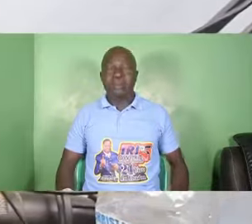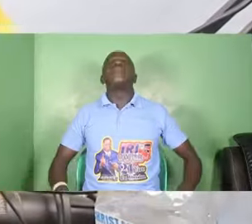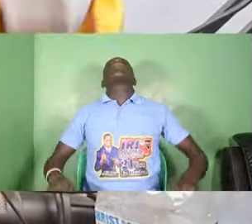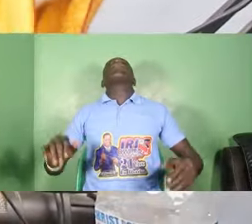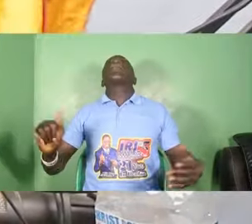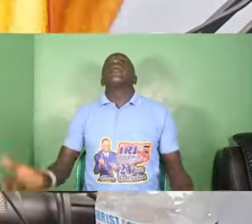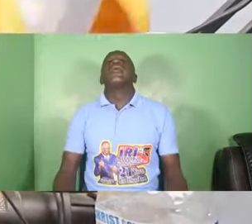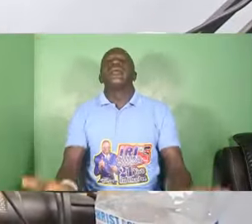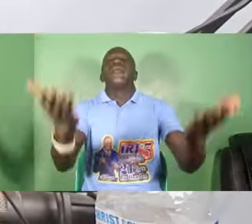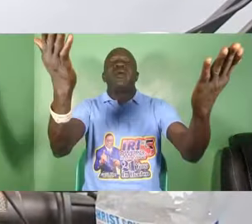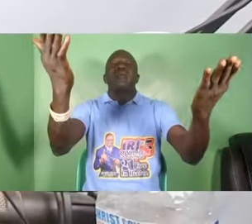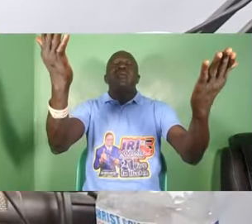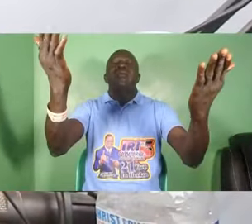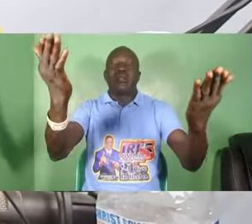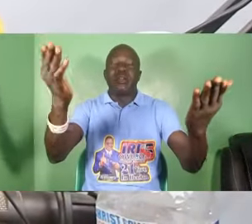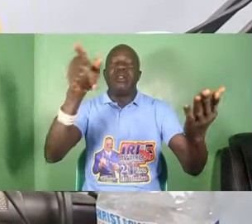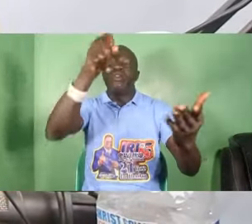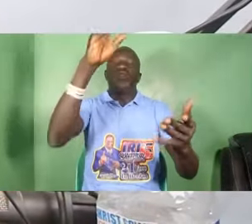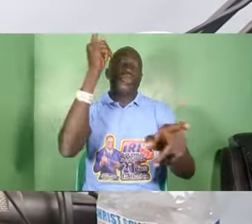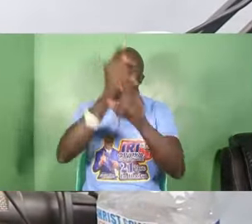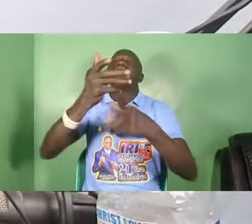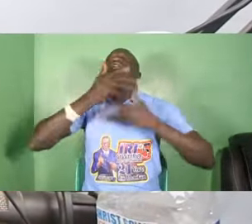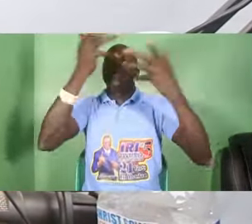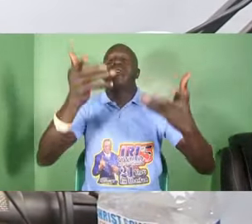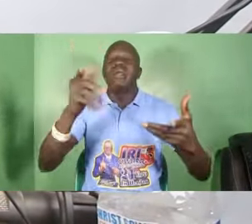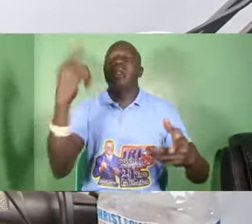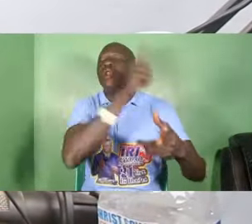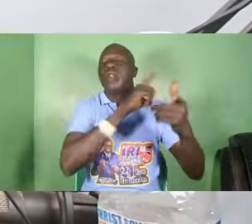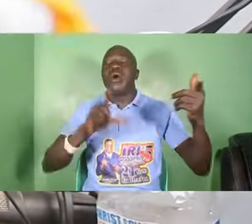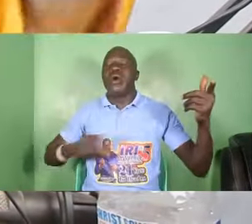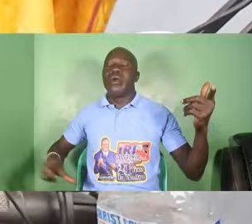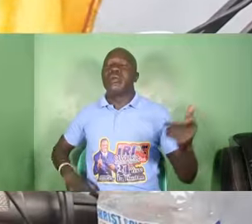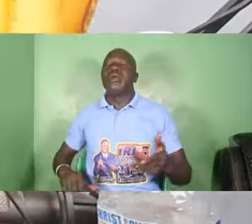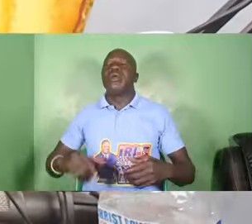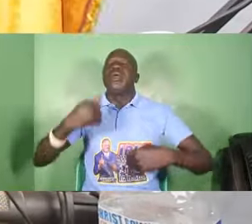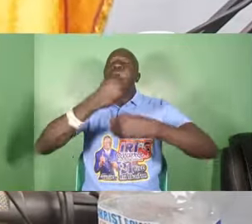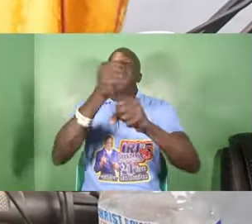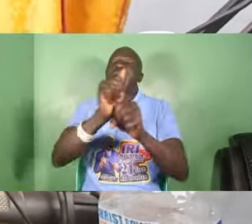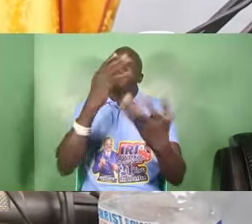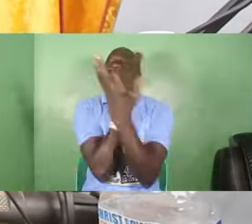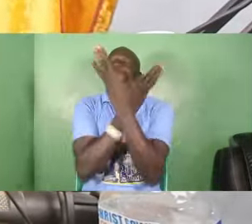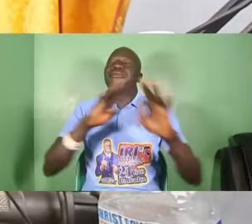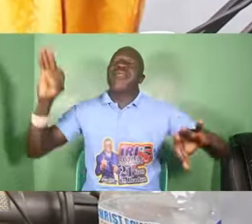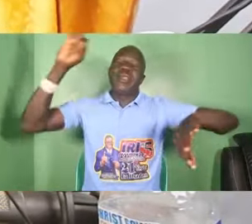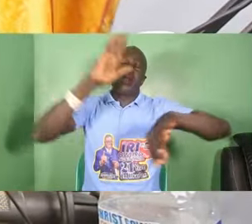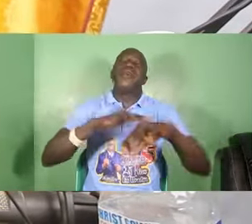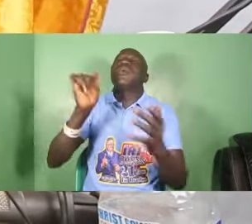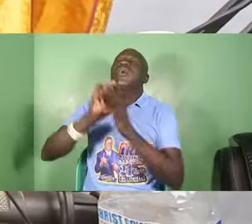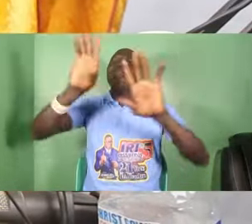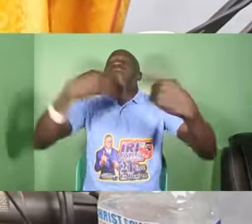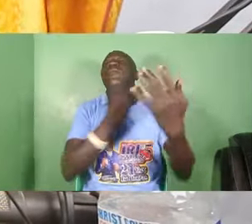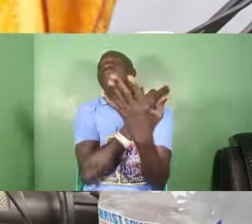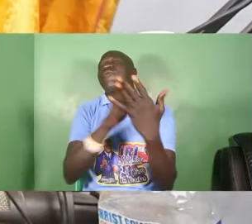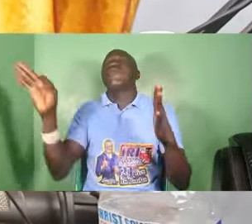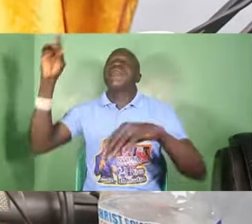Hey, ebe awo soke. You wanna pariwo? Oluwa, Lord, so emi na do minera. Turn me into free. For me ni o